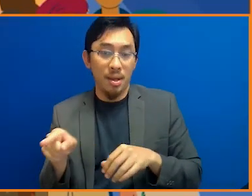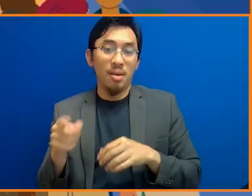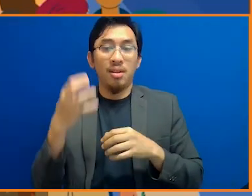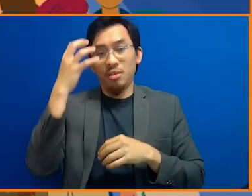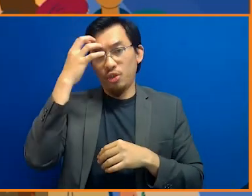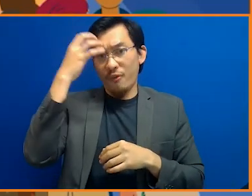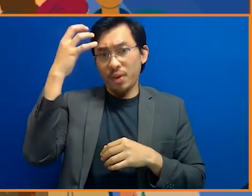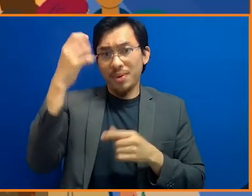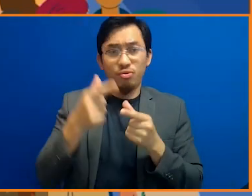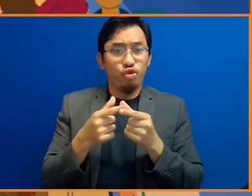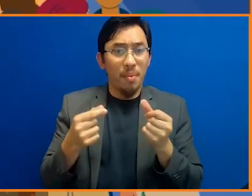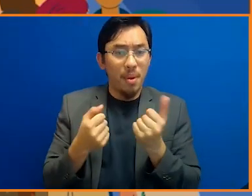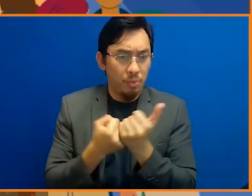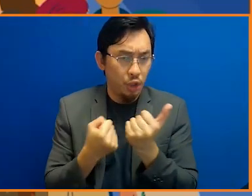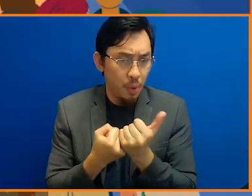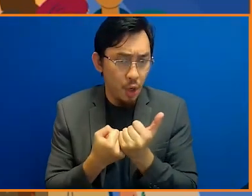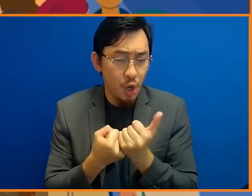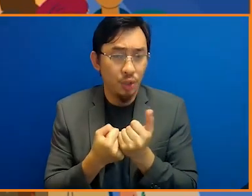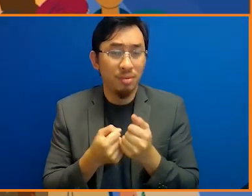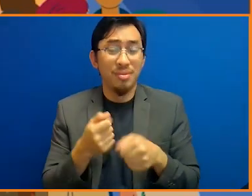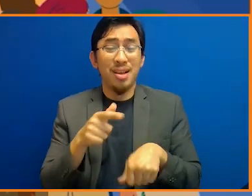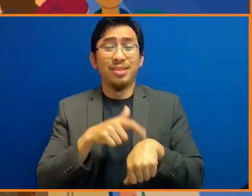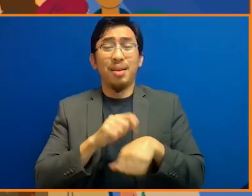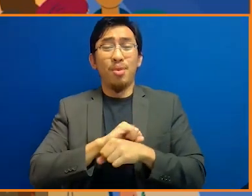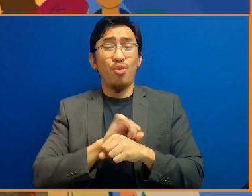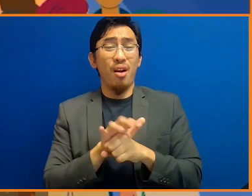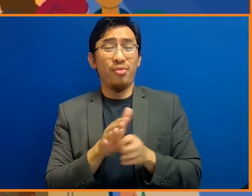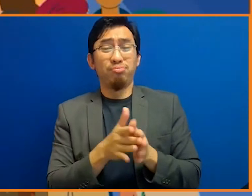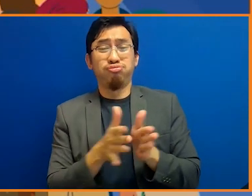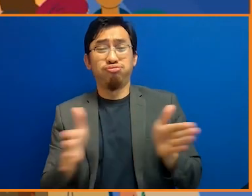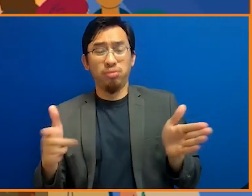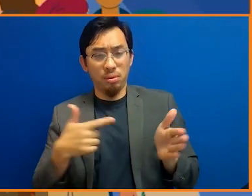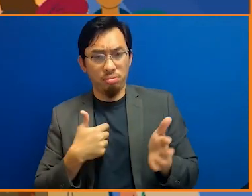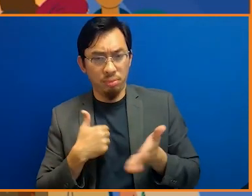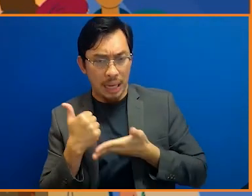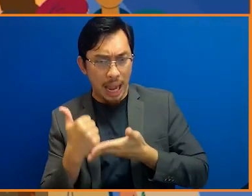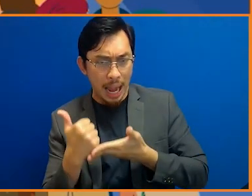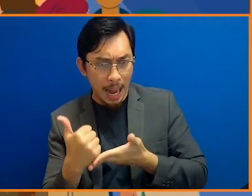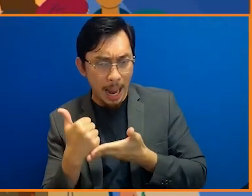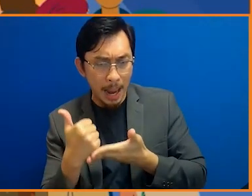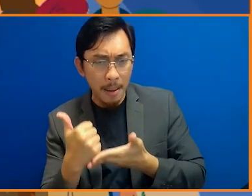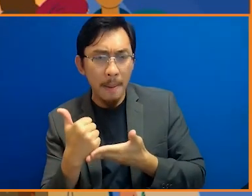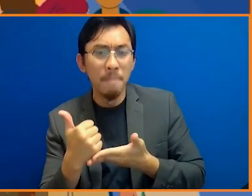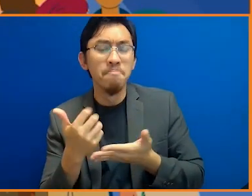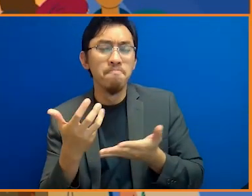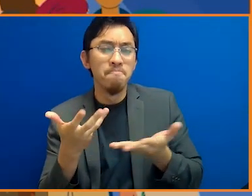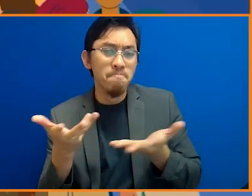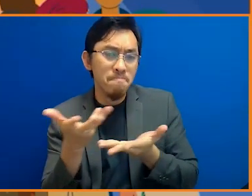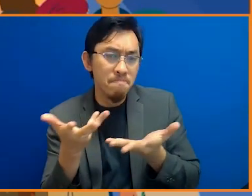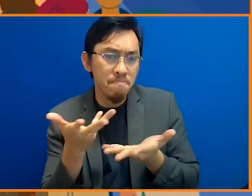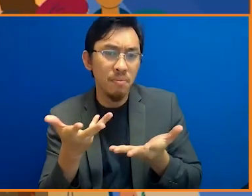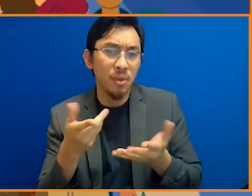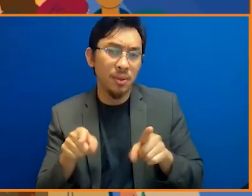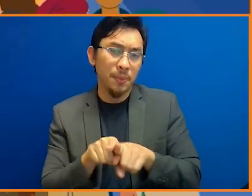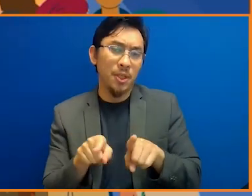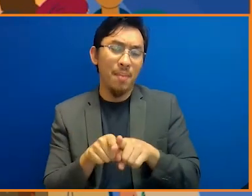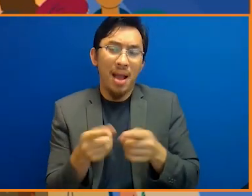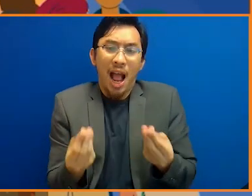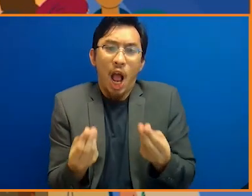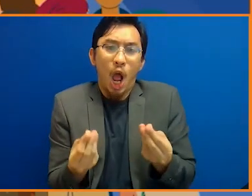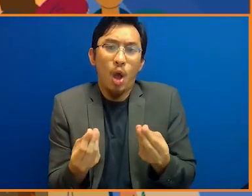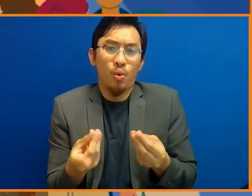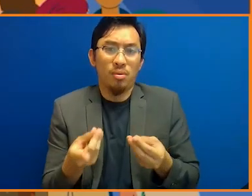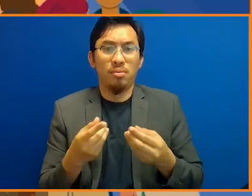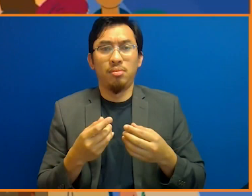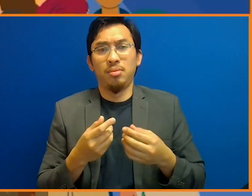school, and it was supported by also the Japanese government. And during the COVID-19, also I also help making this kind of